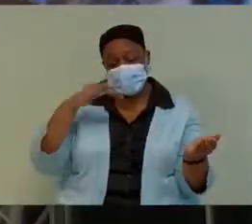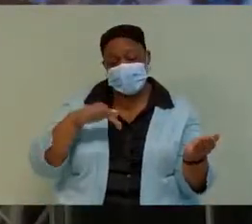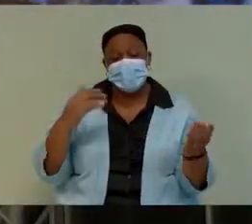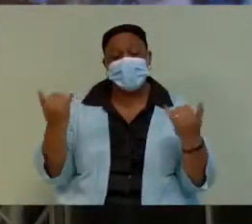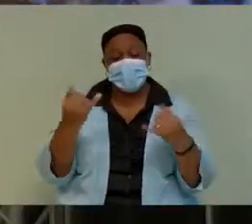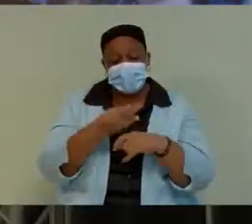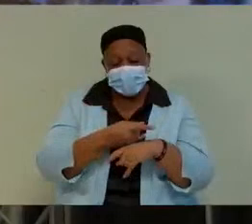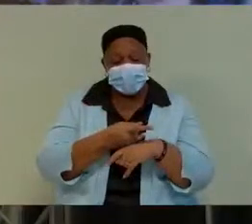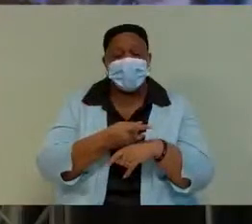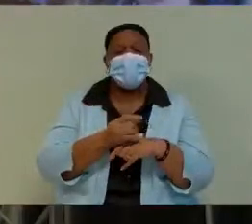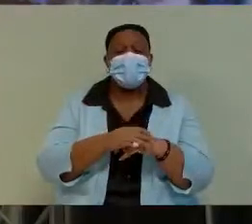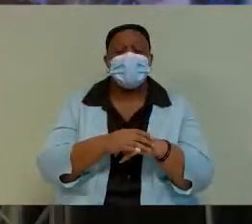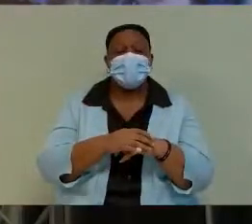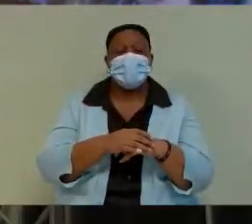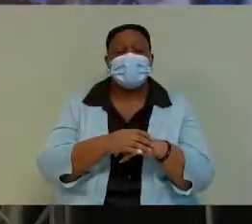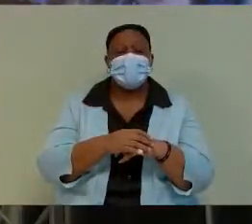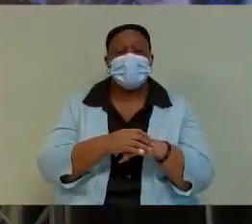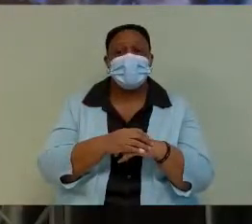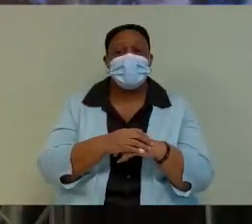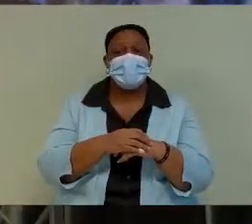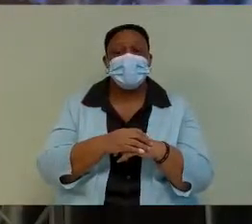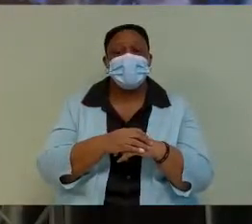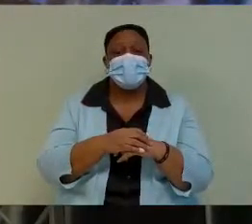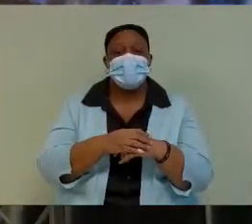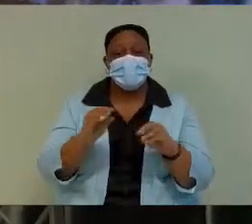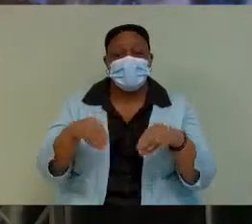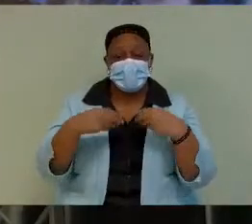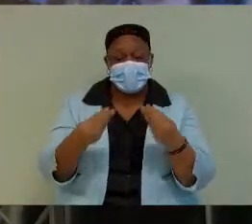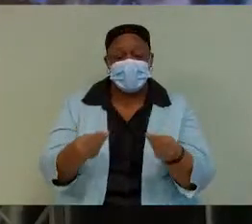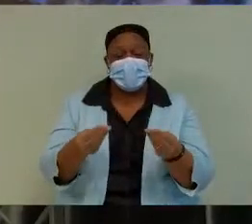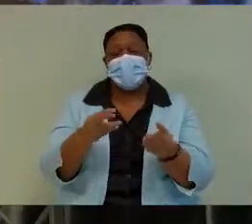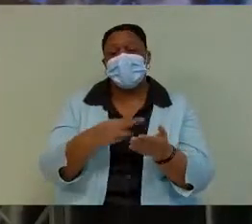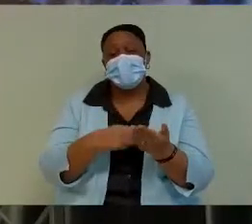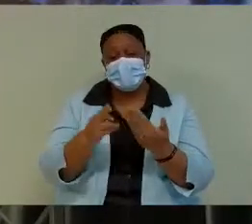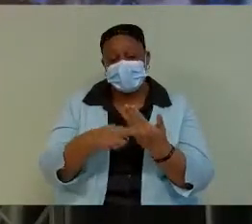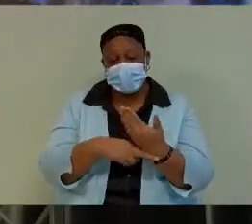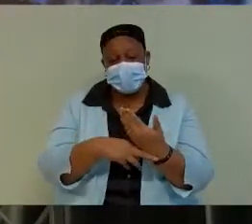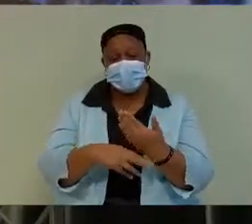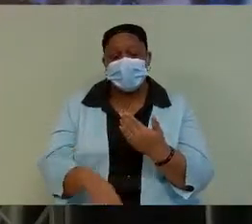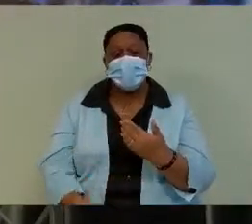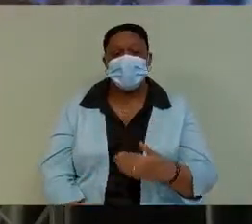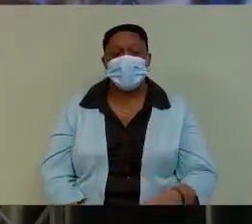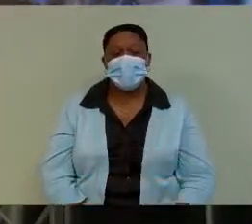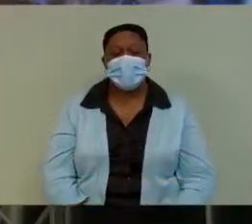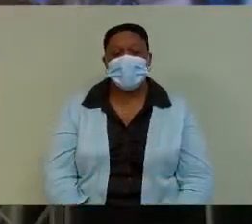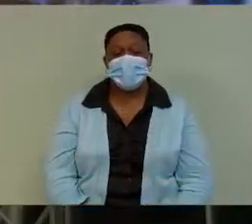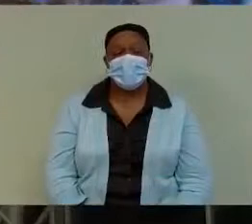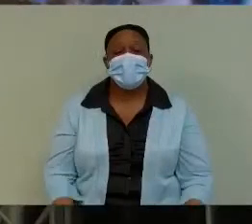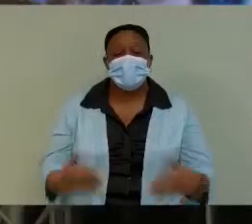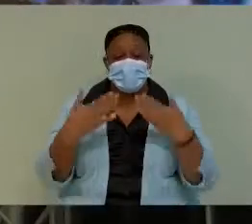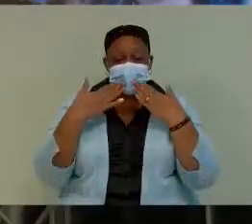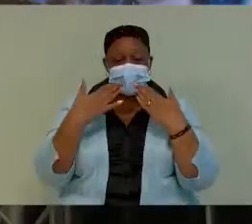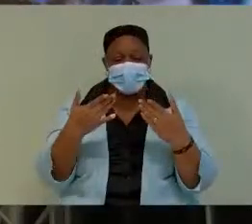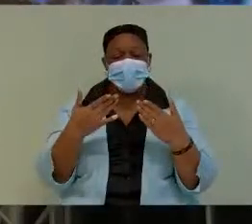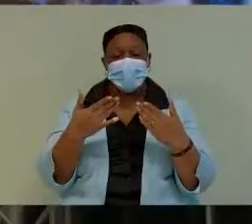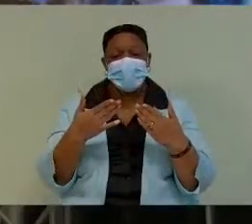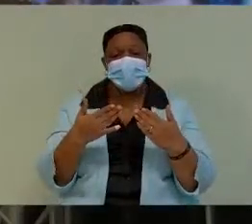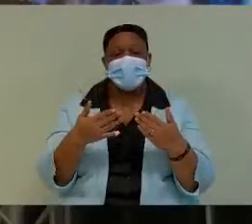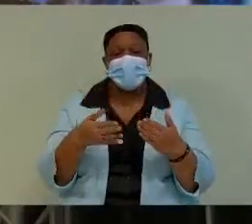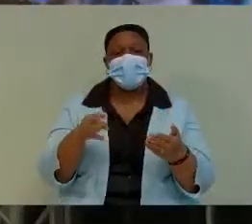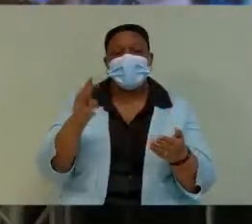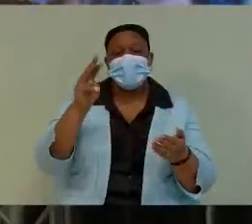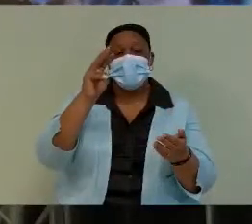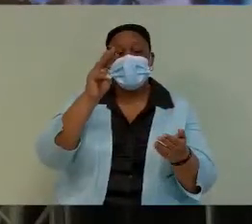District A in the Royal St. Christopher and Nevis Police Force. We thank Mr. Boone,